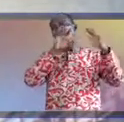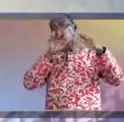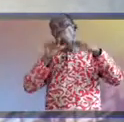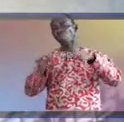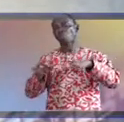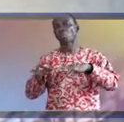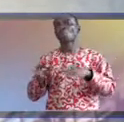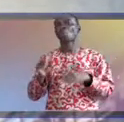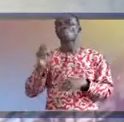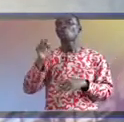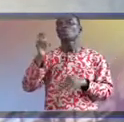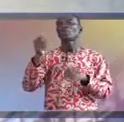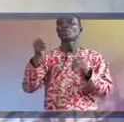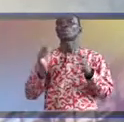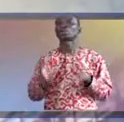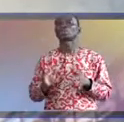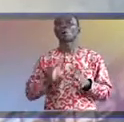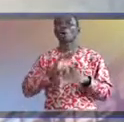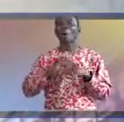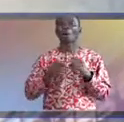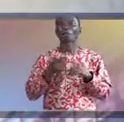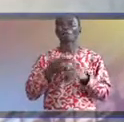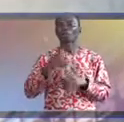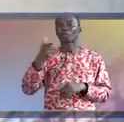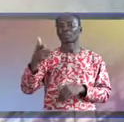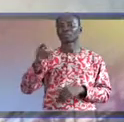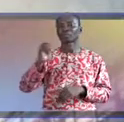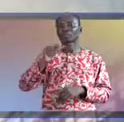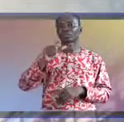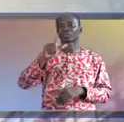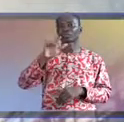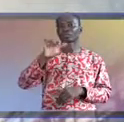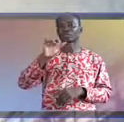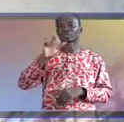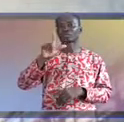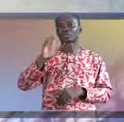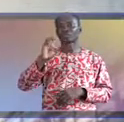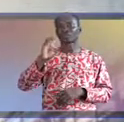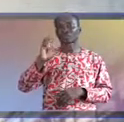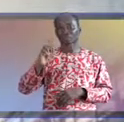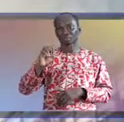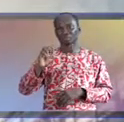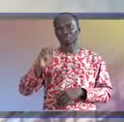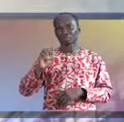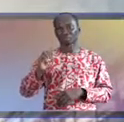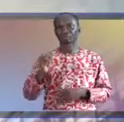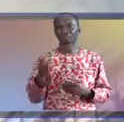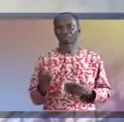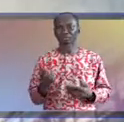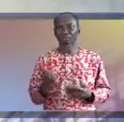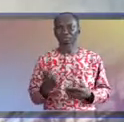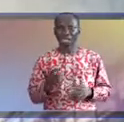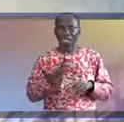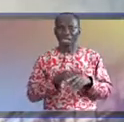you know. In Jijemun watching, no, Jew for no crown, or Mote say, as my food do me, you know, air carcass of from, or move